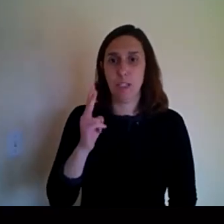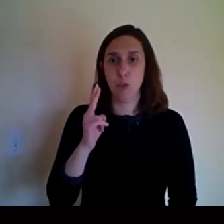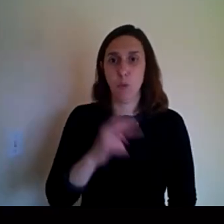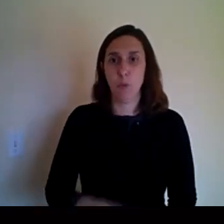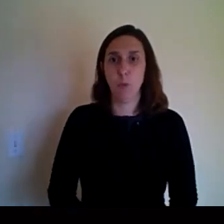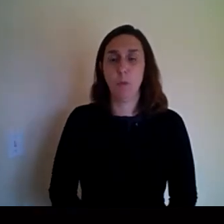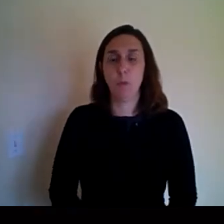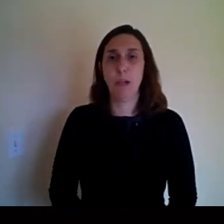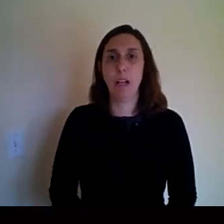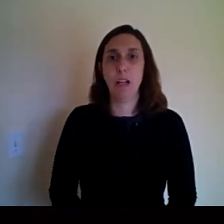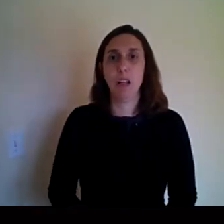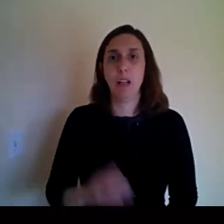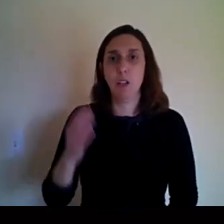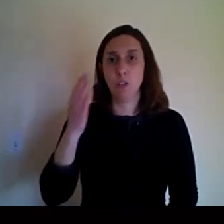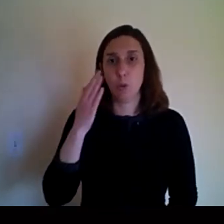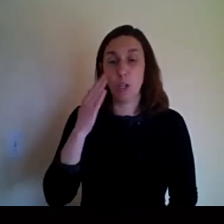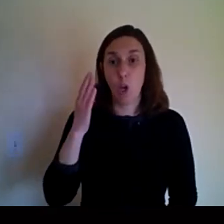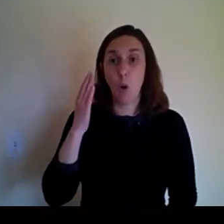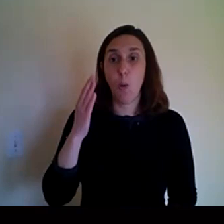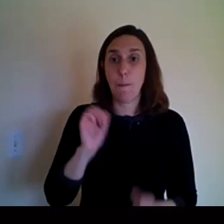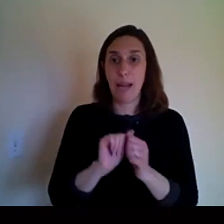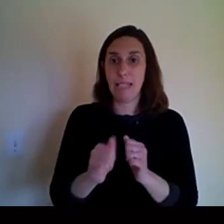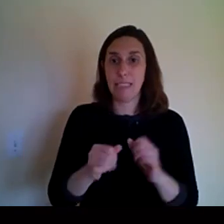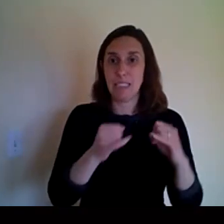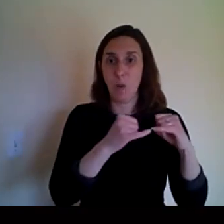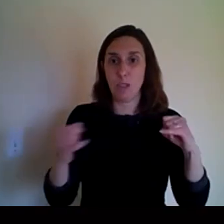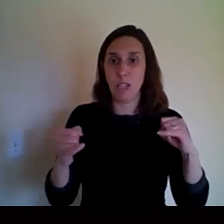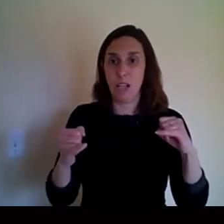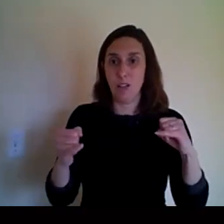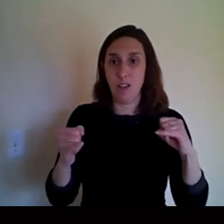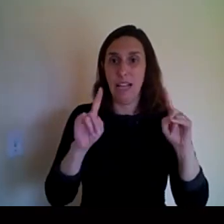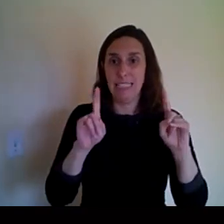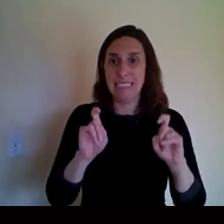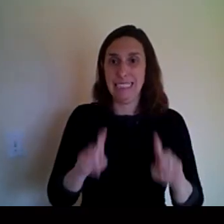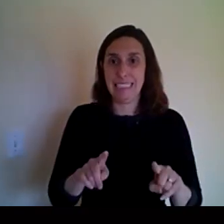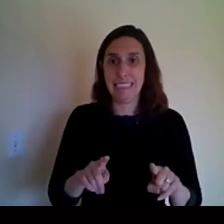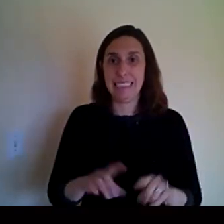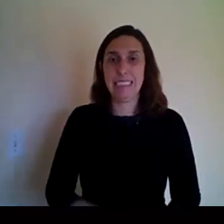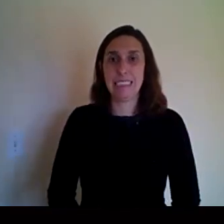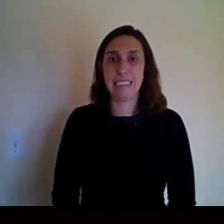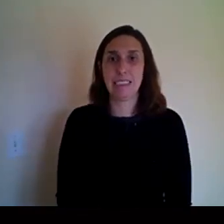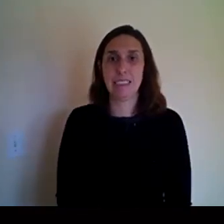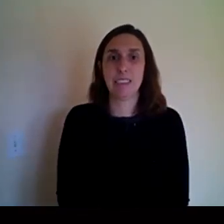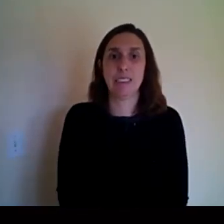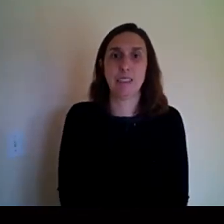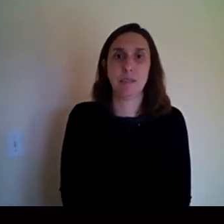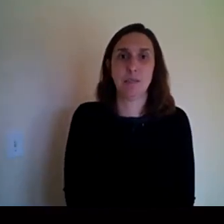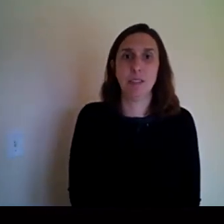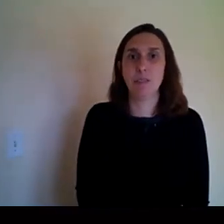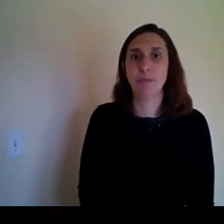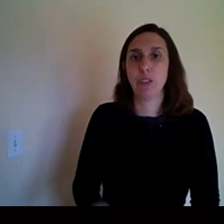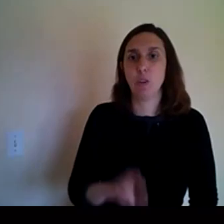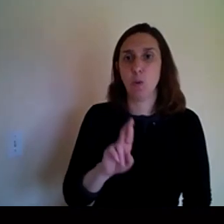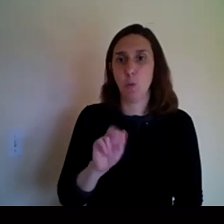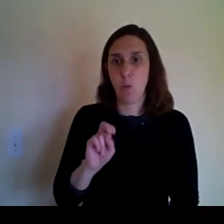So we know it passes the horizontal line test. And its range is going to be all real numbers also.